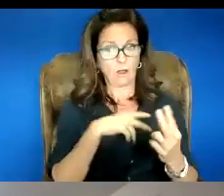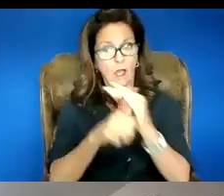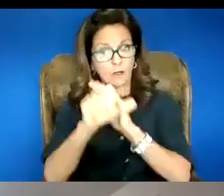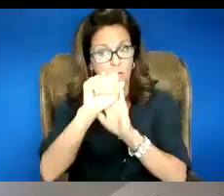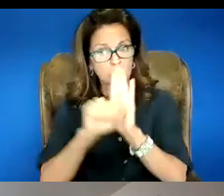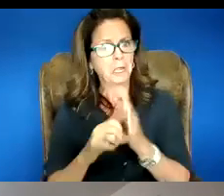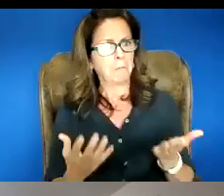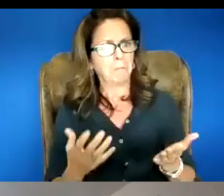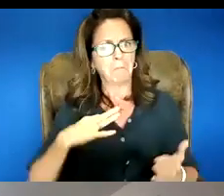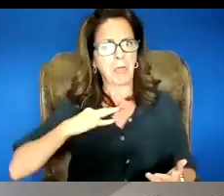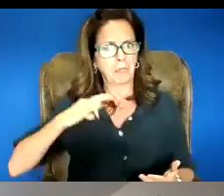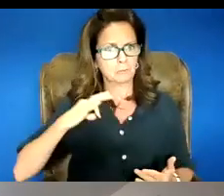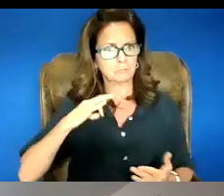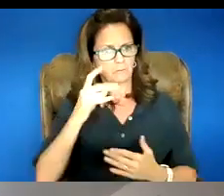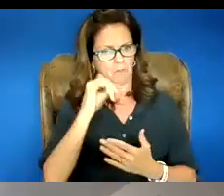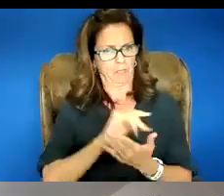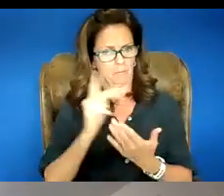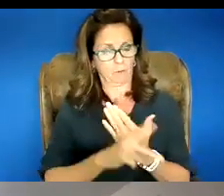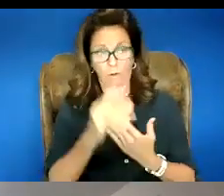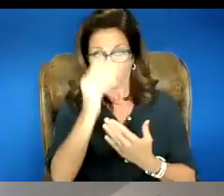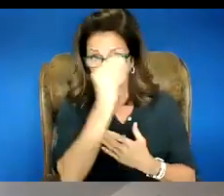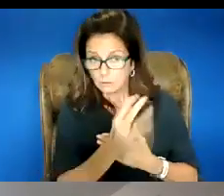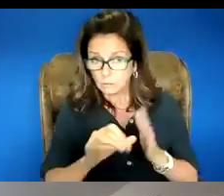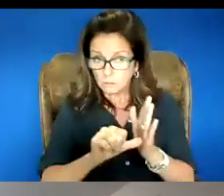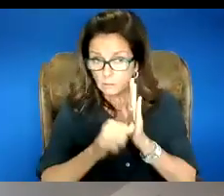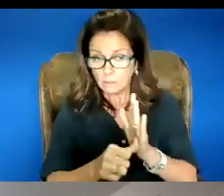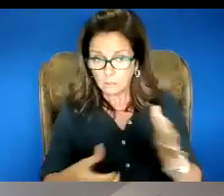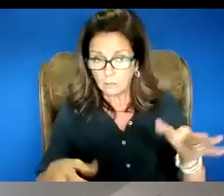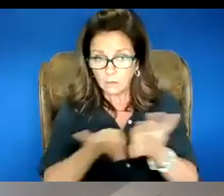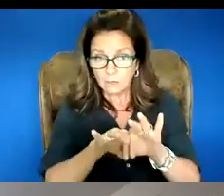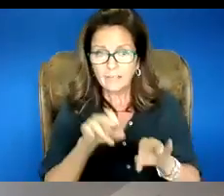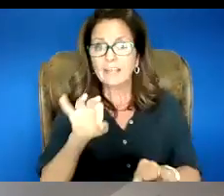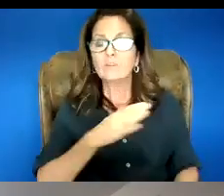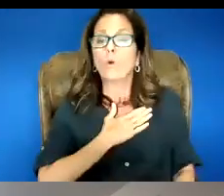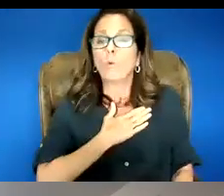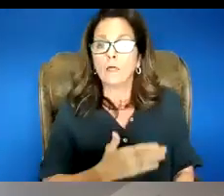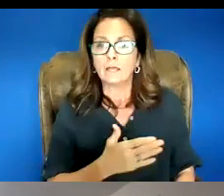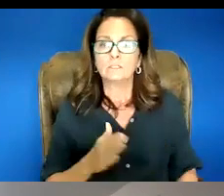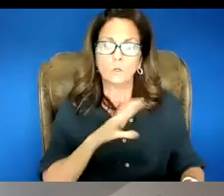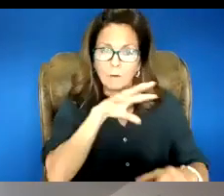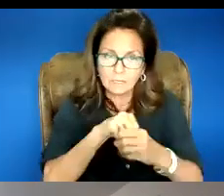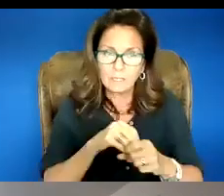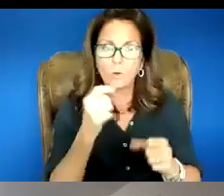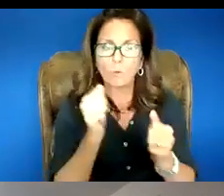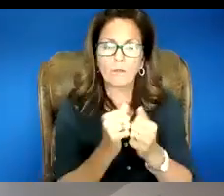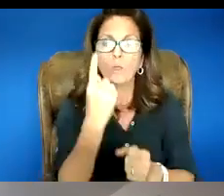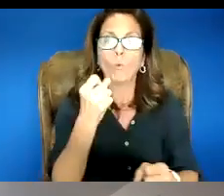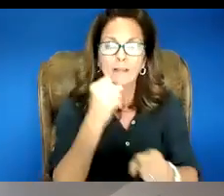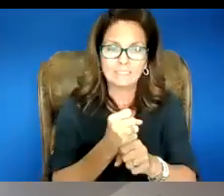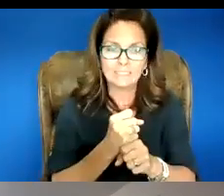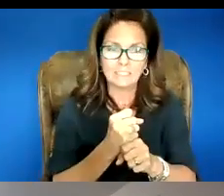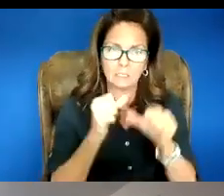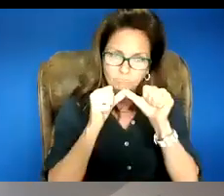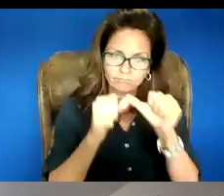is real important, if you're willing to fully participate in the year-long program. Okay, so really, what does